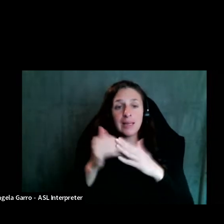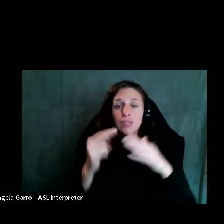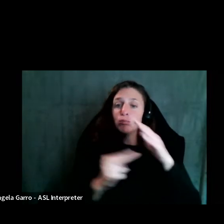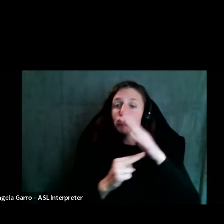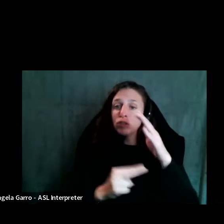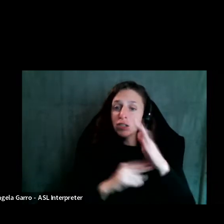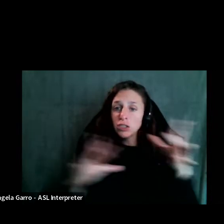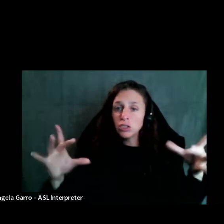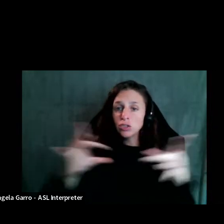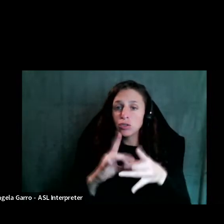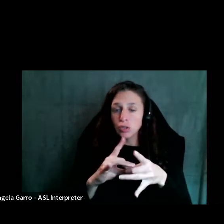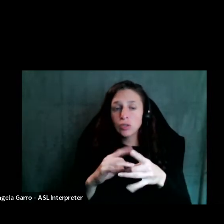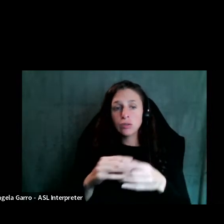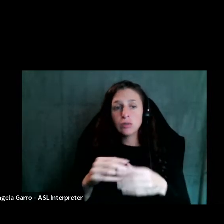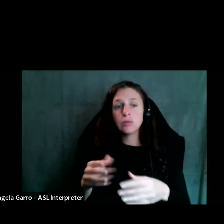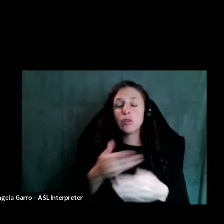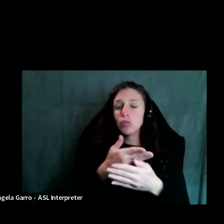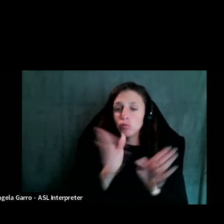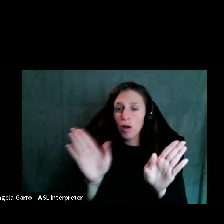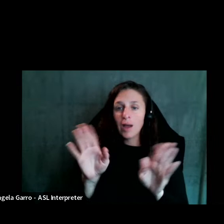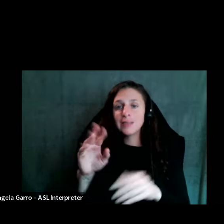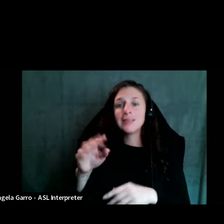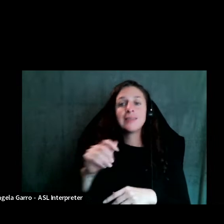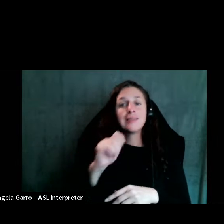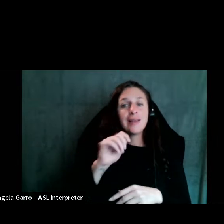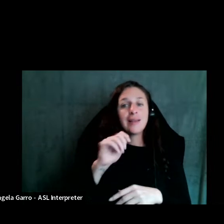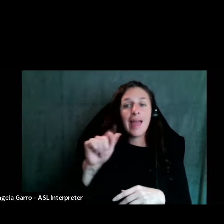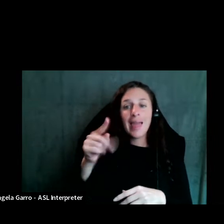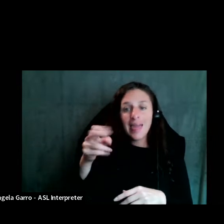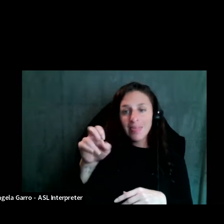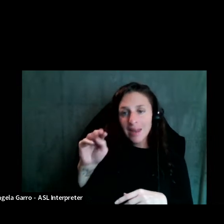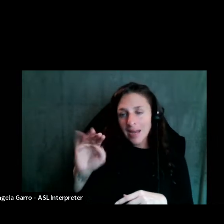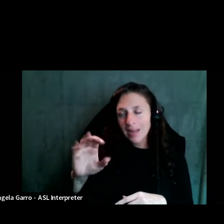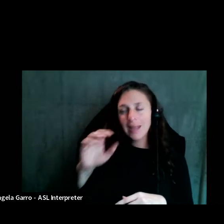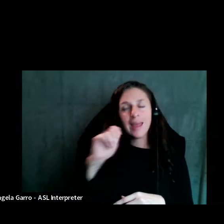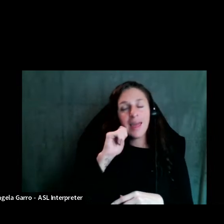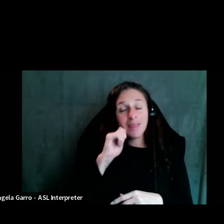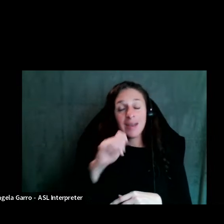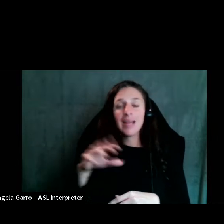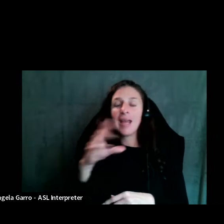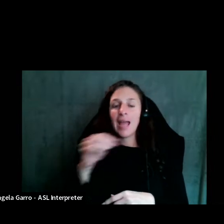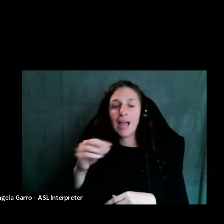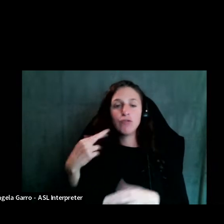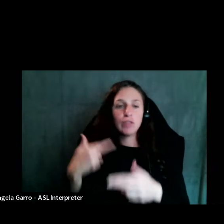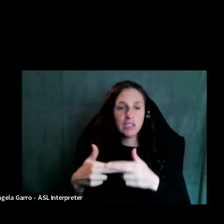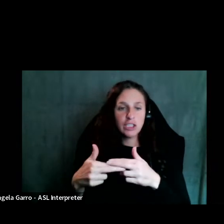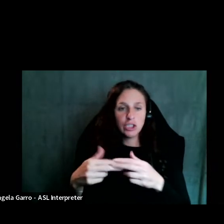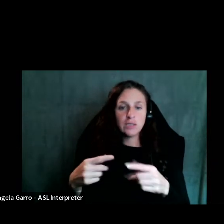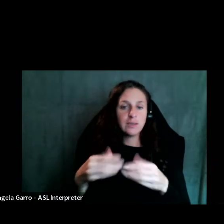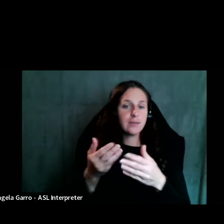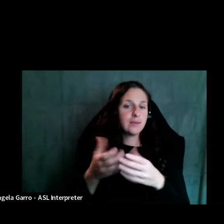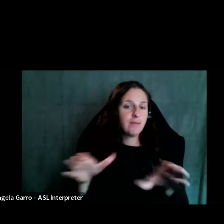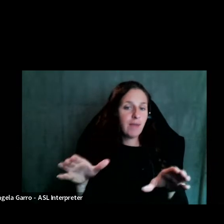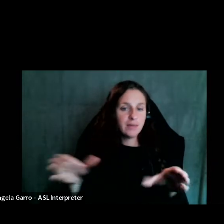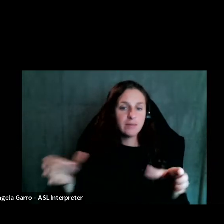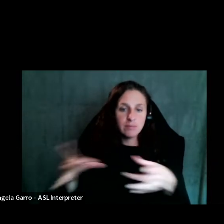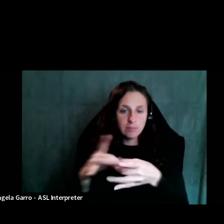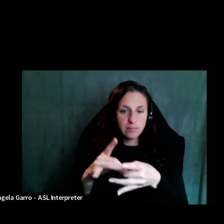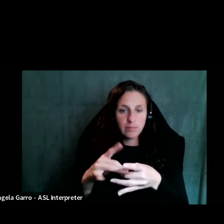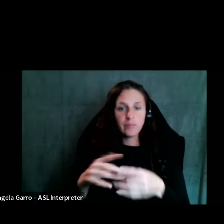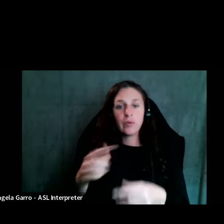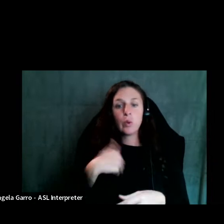across ethnic and religious divides. Lastly, we commend the board for leading the state in teaching ethnic